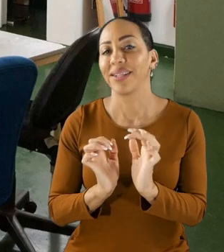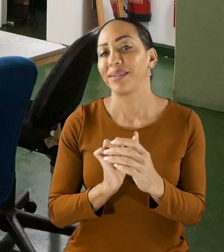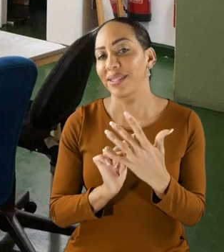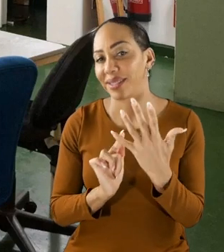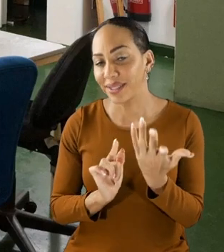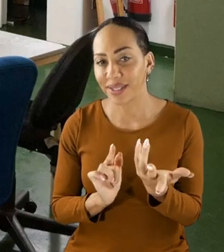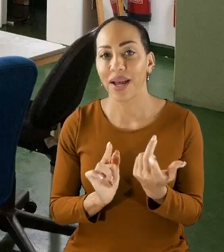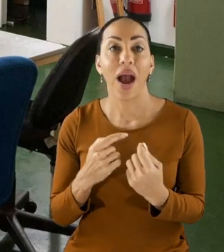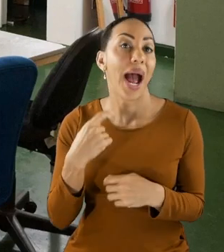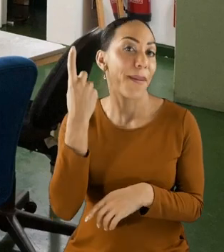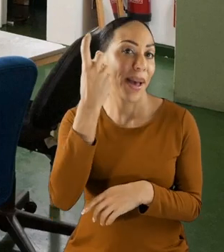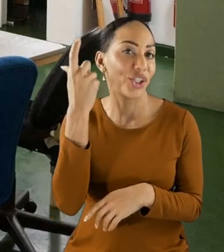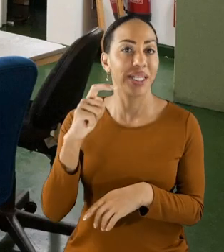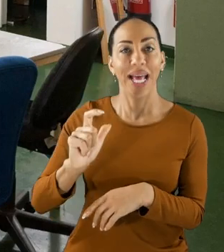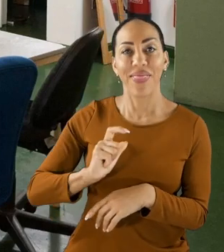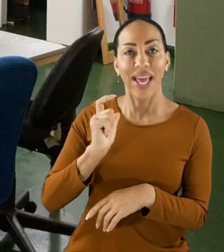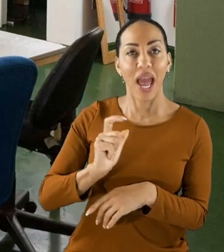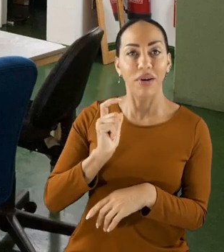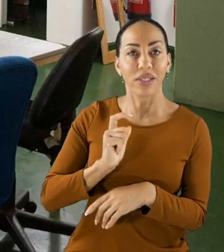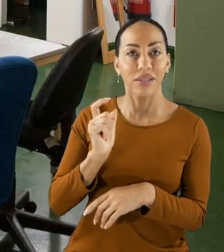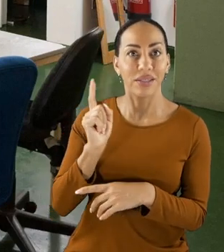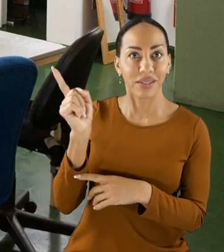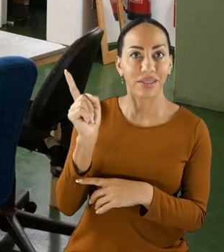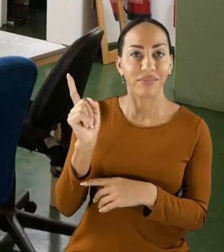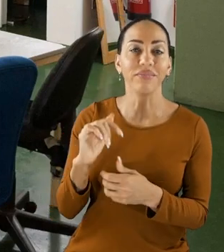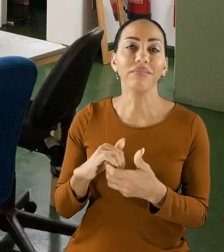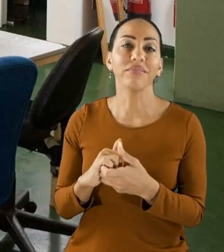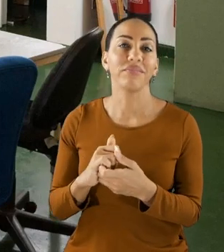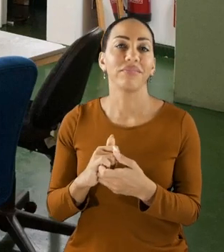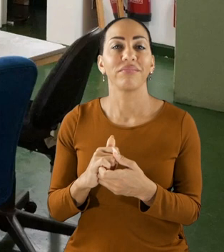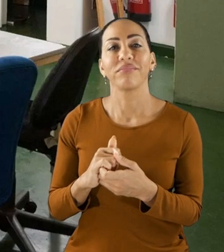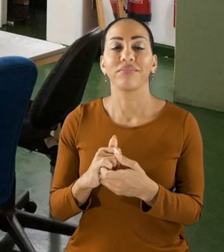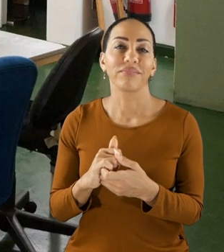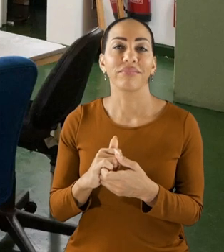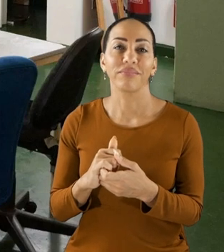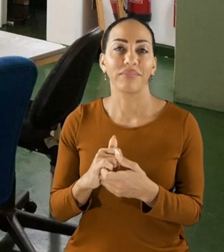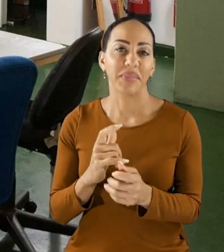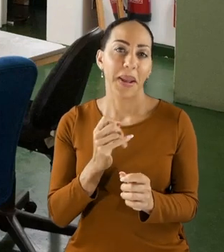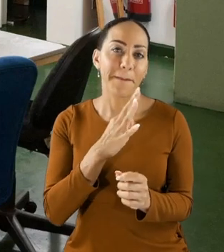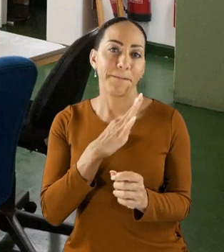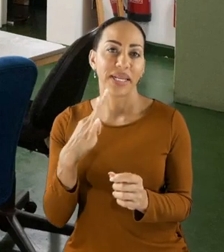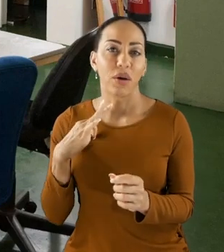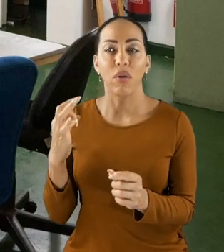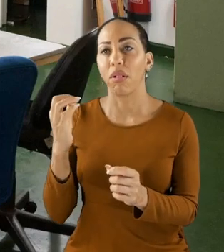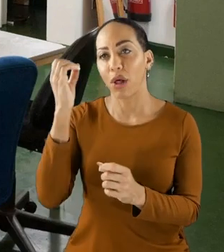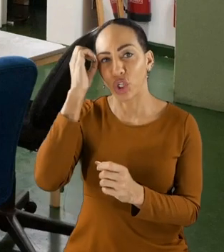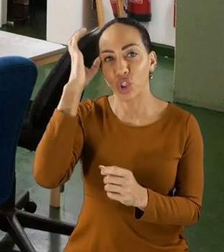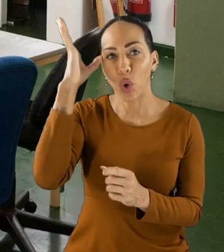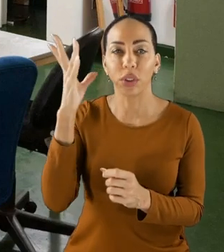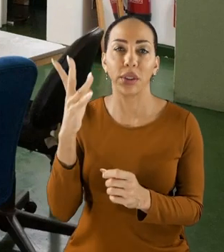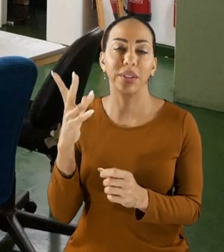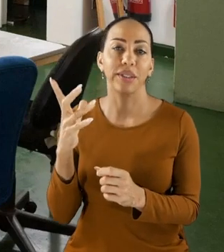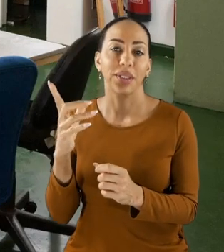on. But so it's that. So what I imagine is these characters, and I saw it earlier on in the kind of medical consultants